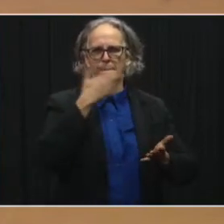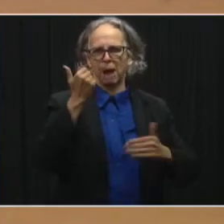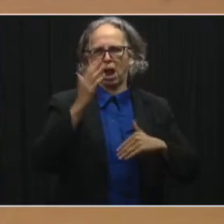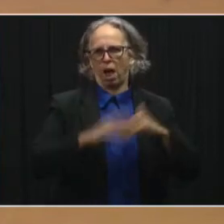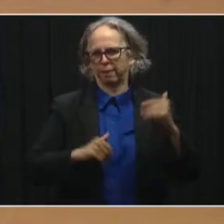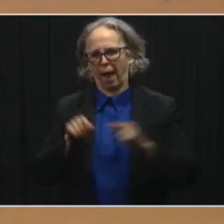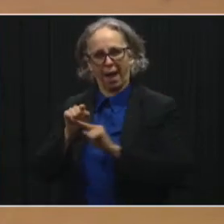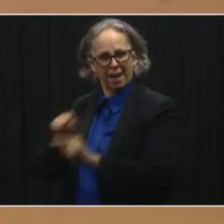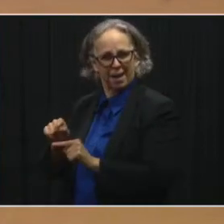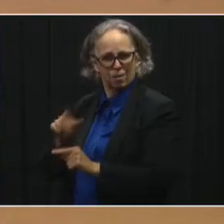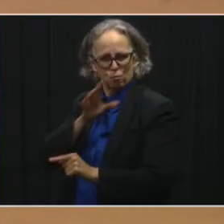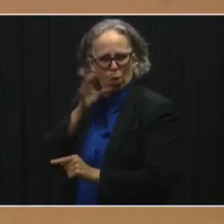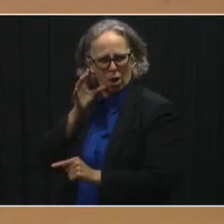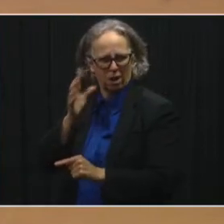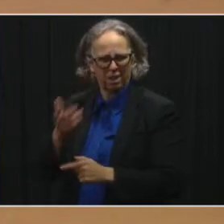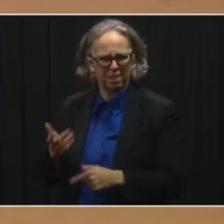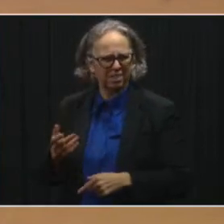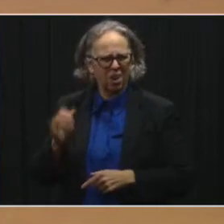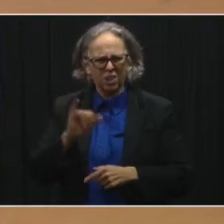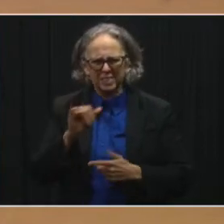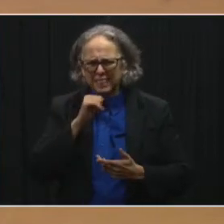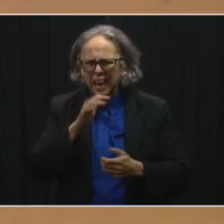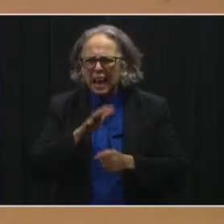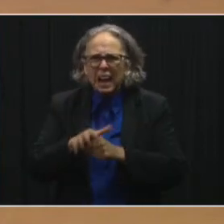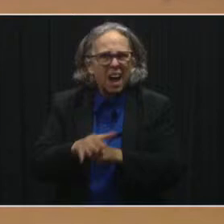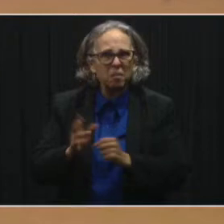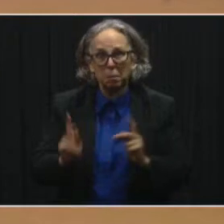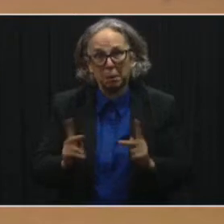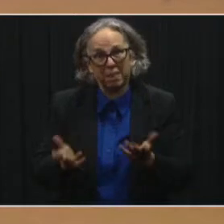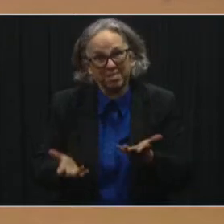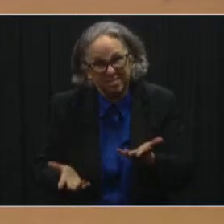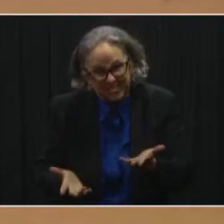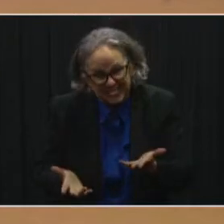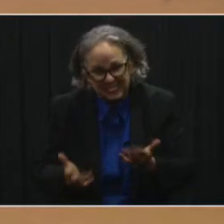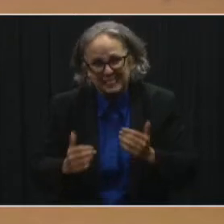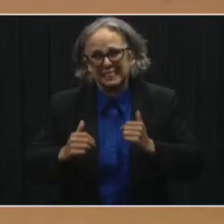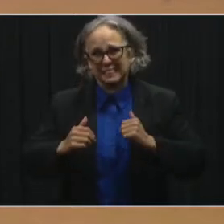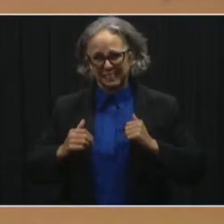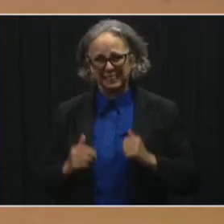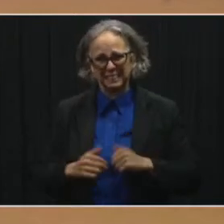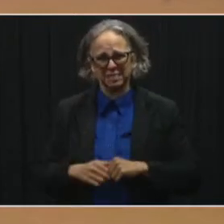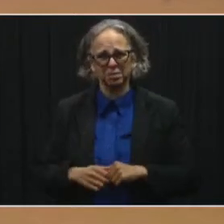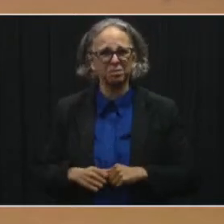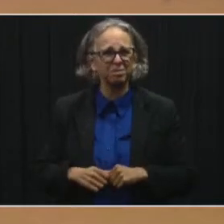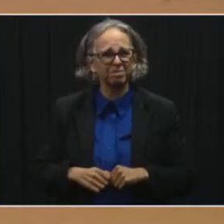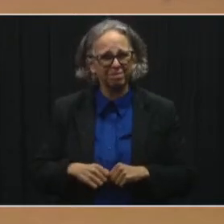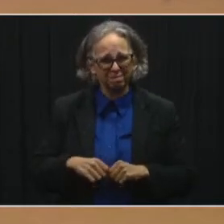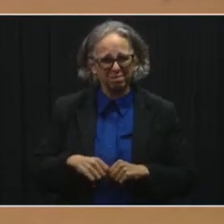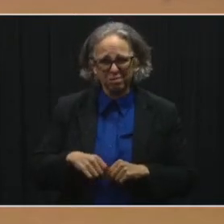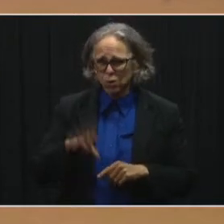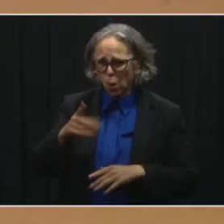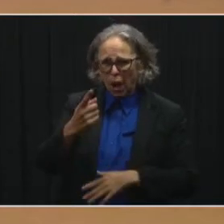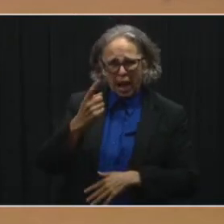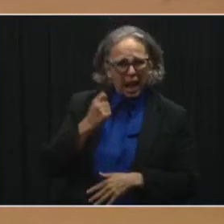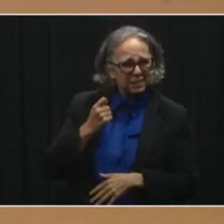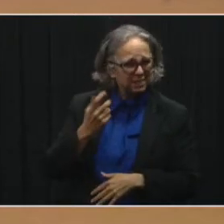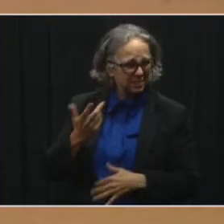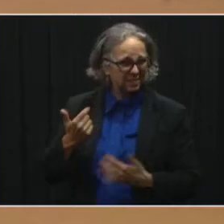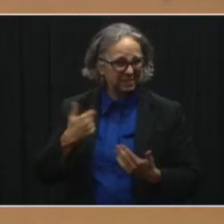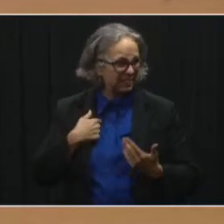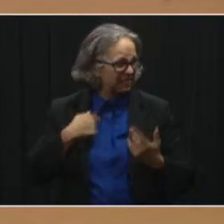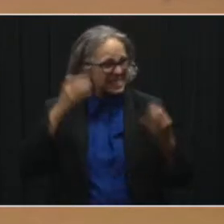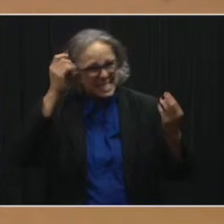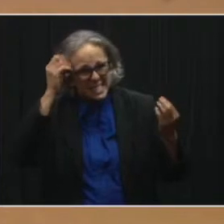bodies out there. And you mentioned how we looked at the possibility of turning